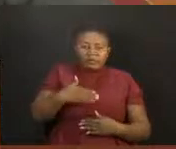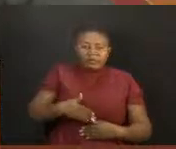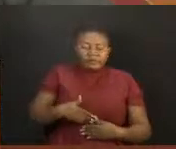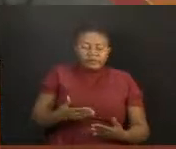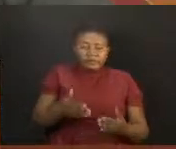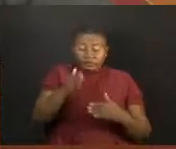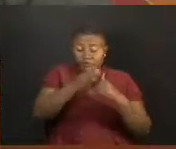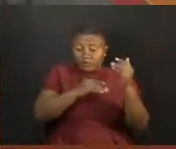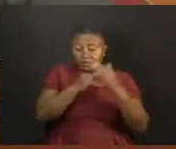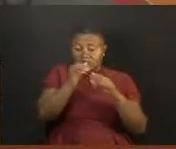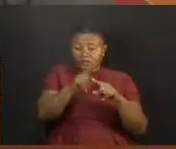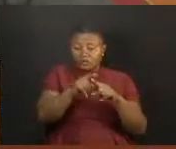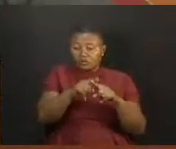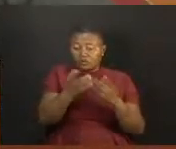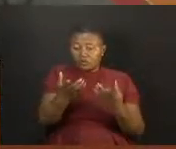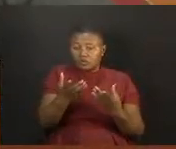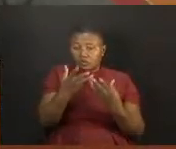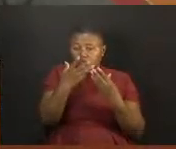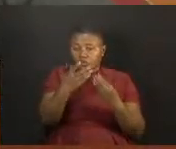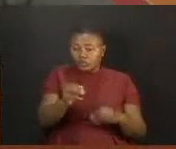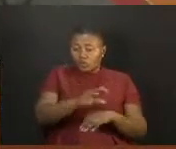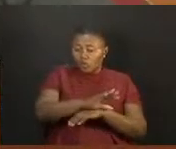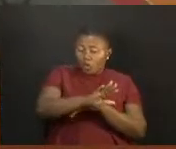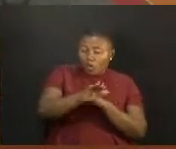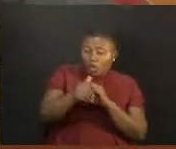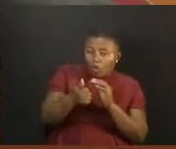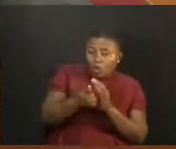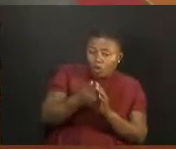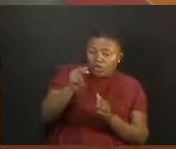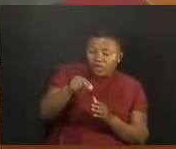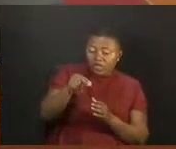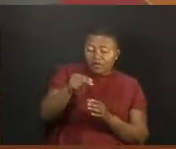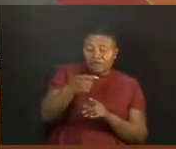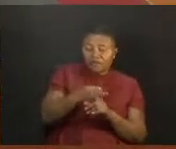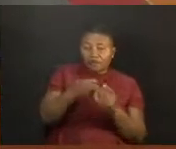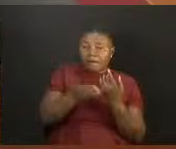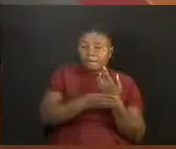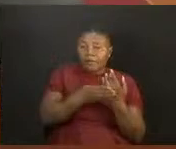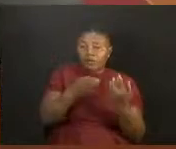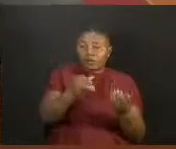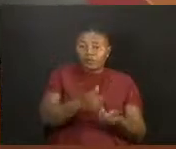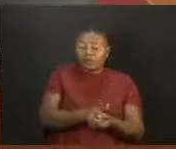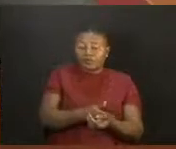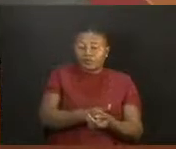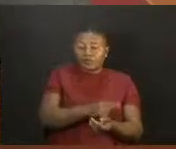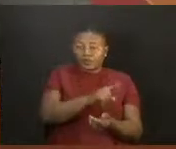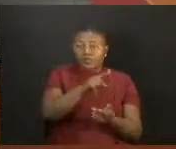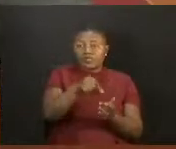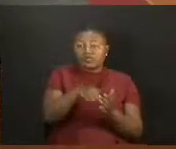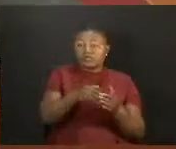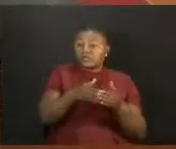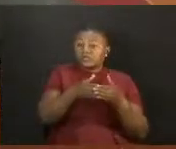address all the requirements of Bank of Ghana. This finally resulted in, Mr.